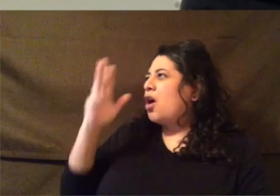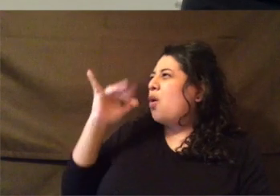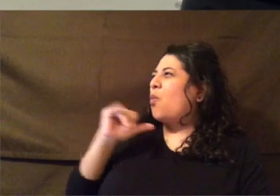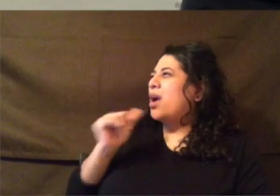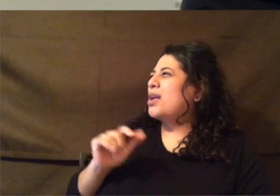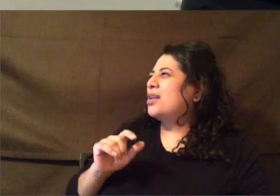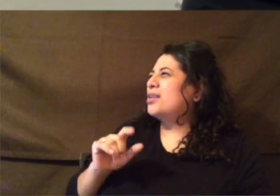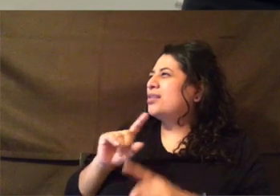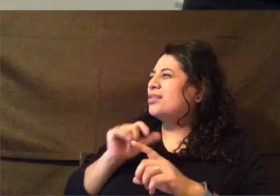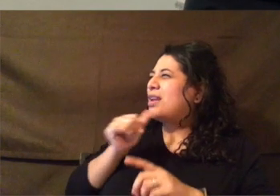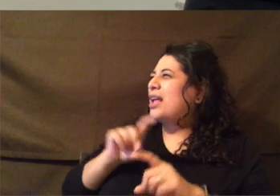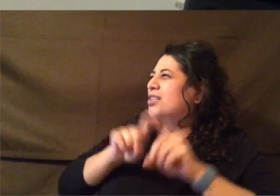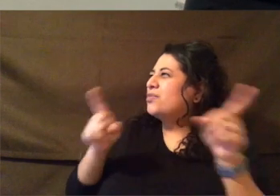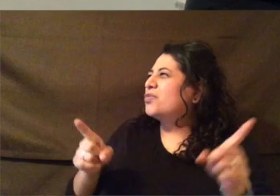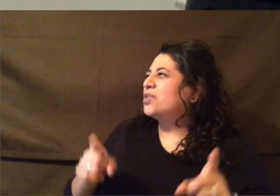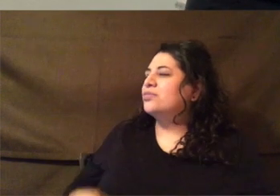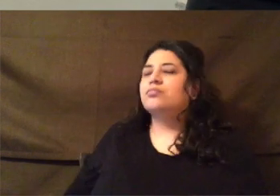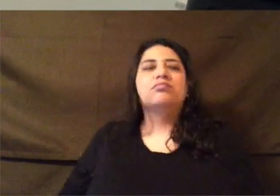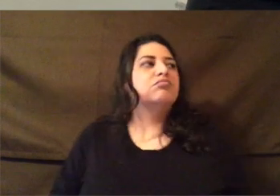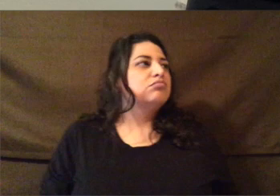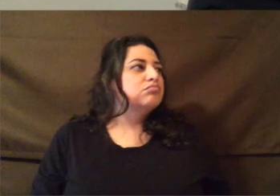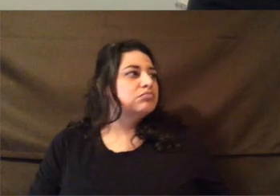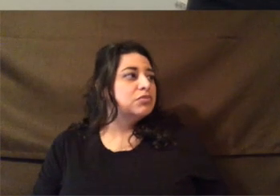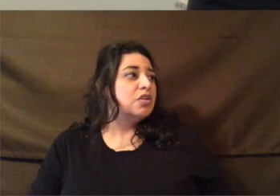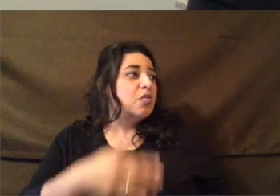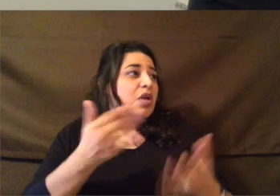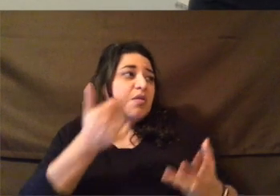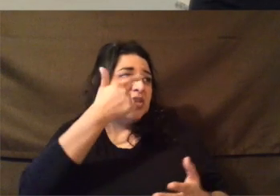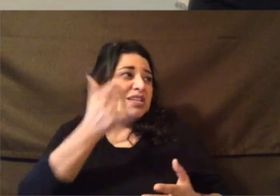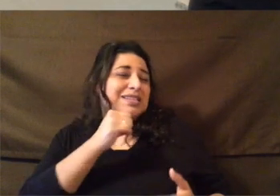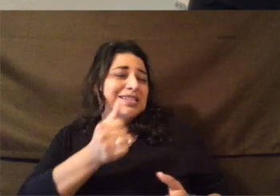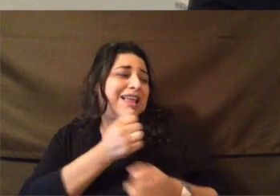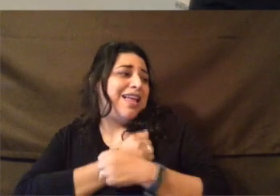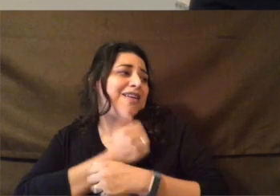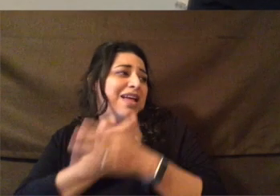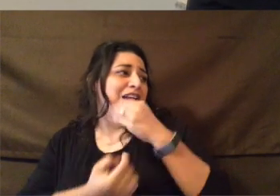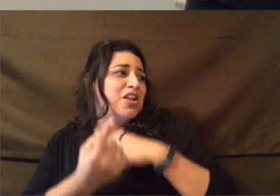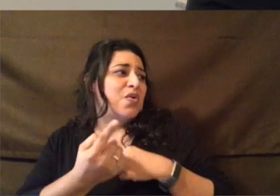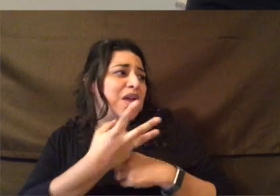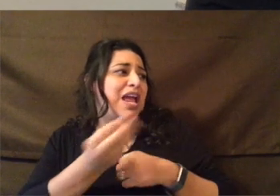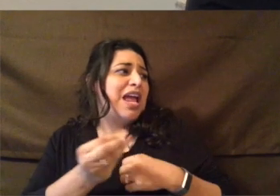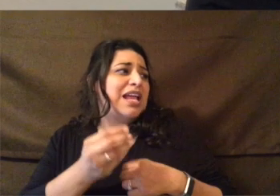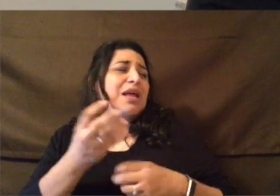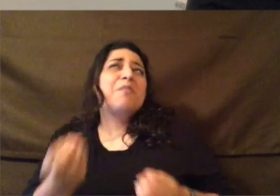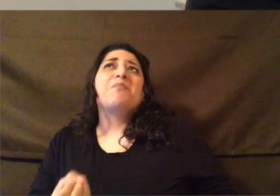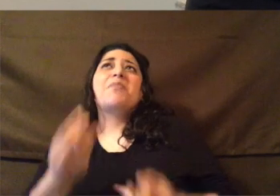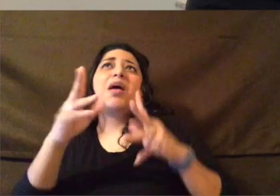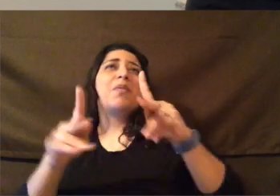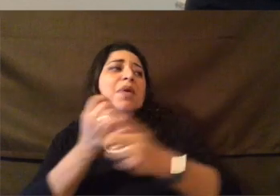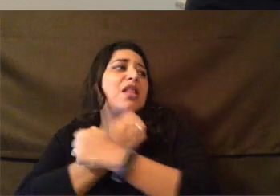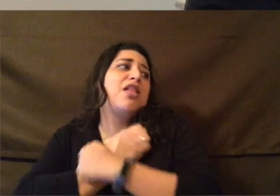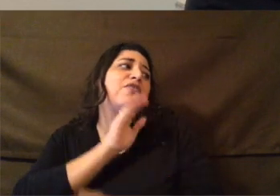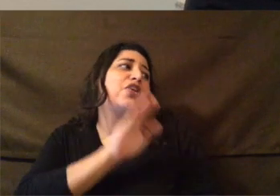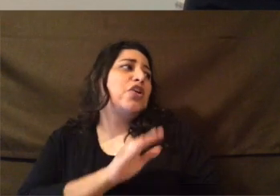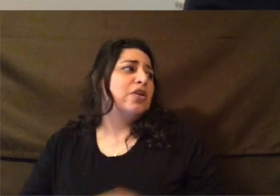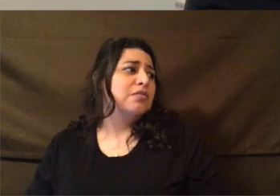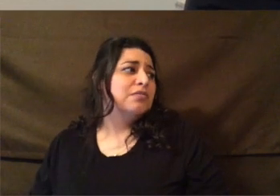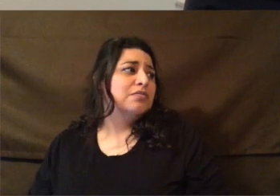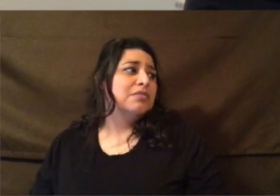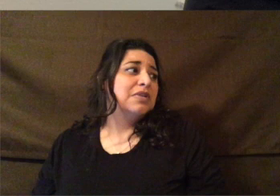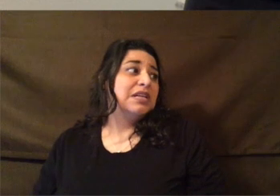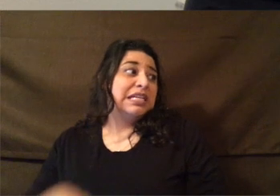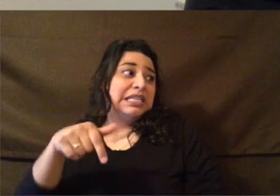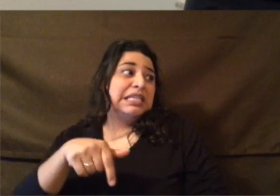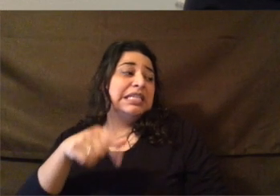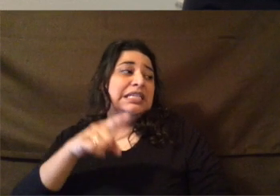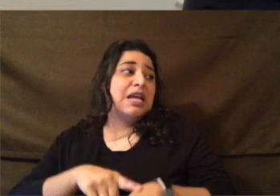said Pellegrina, she is a princess who loved no one and cared nothing for love, even though there were many who loved her. At this